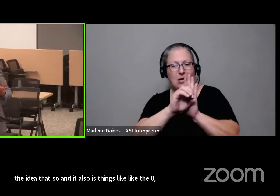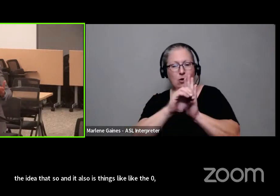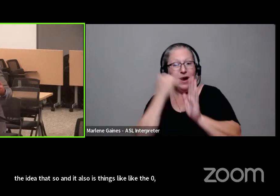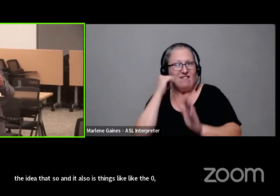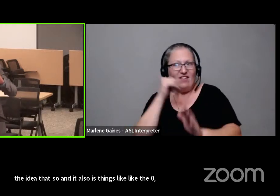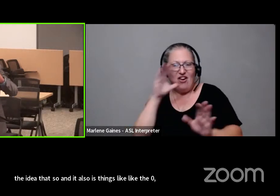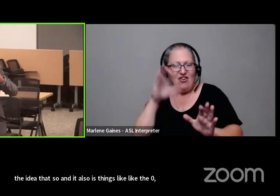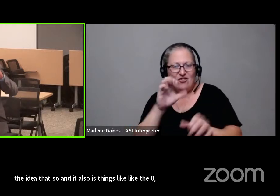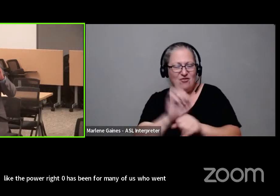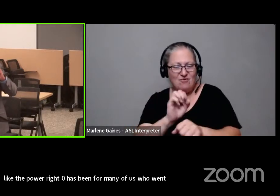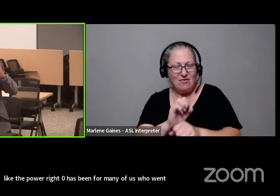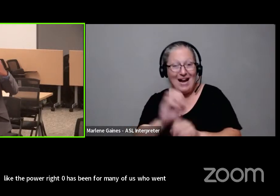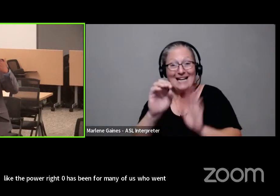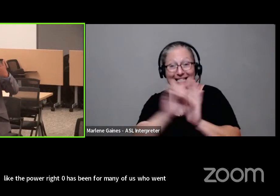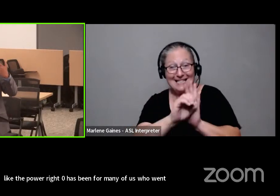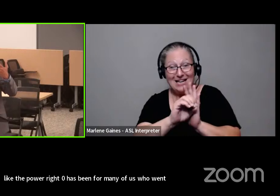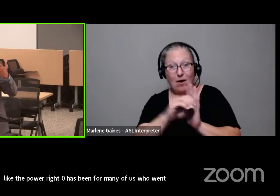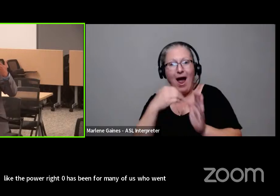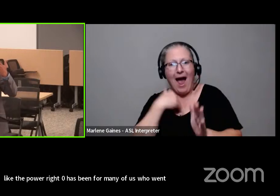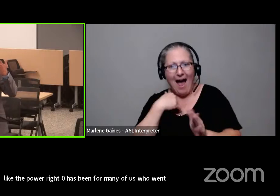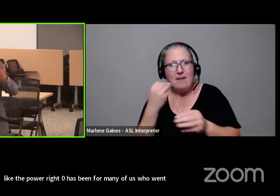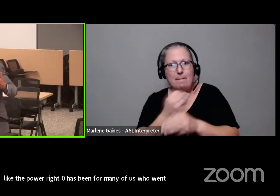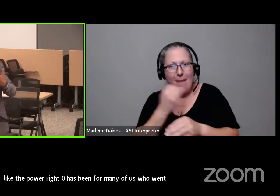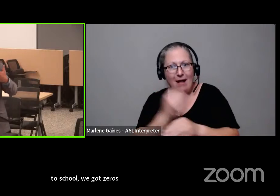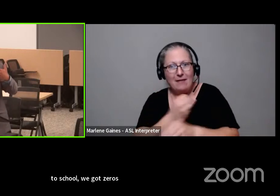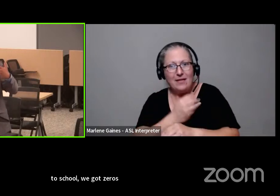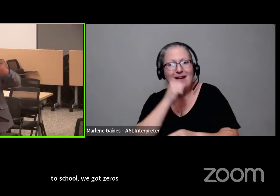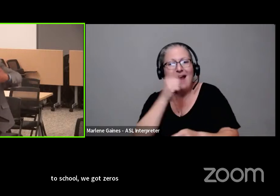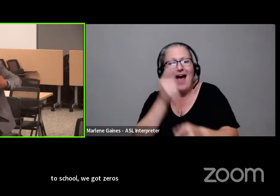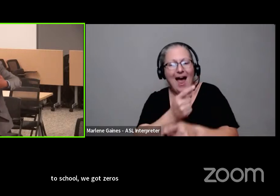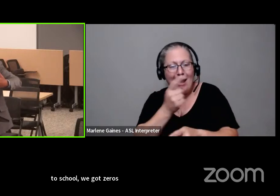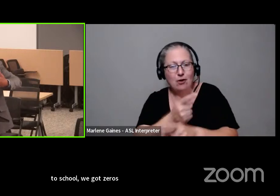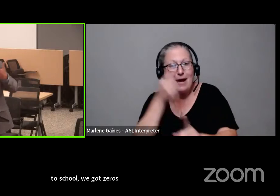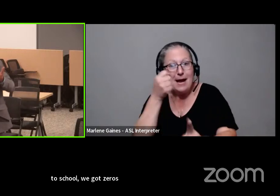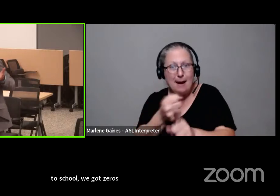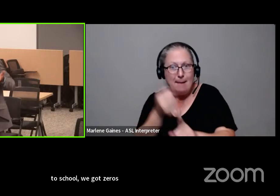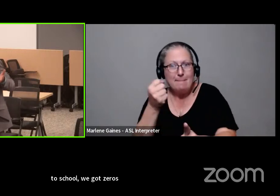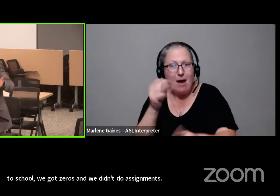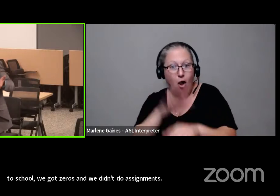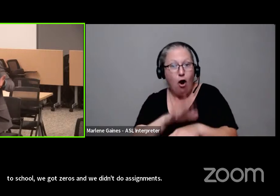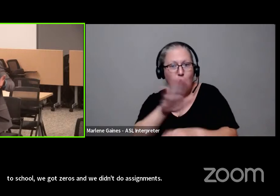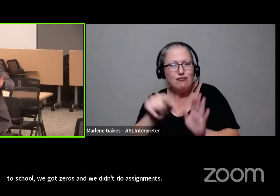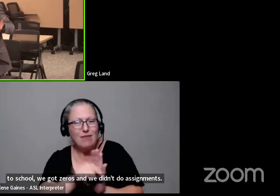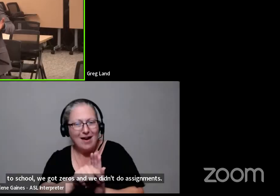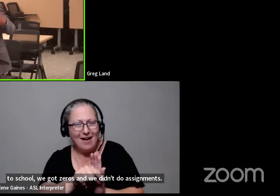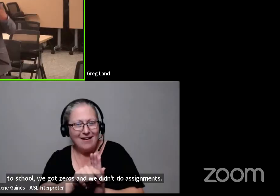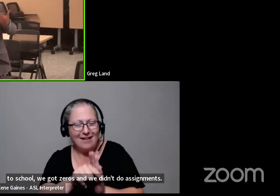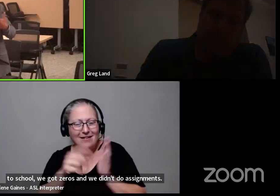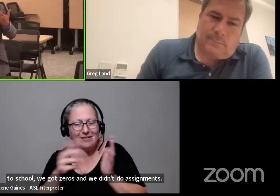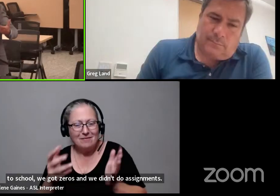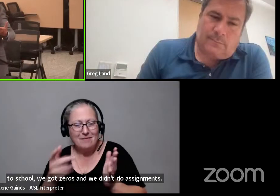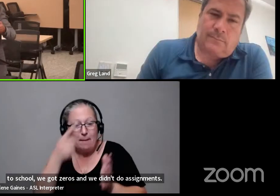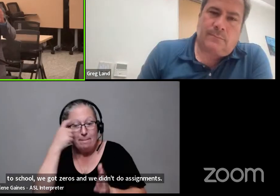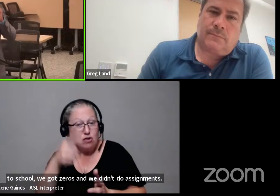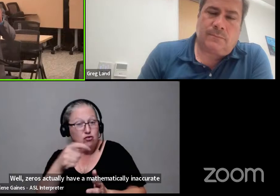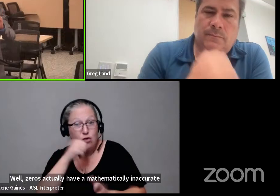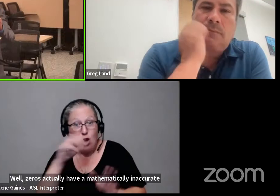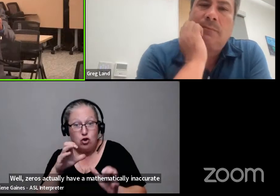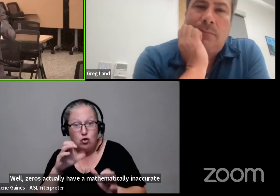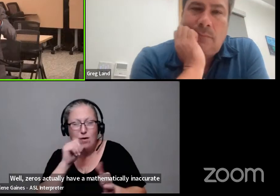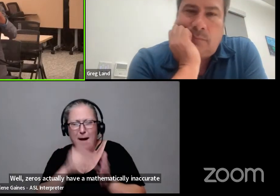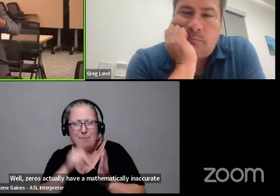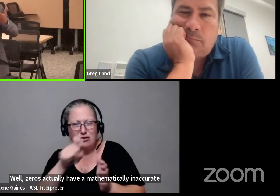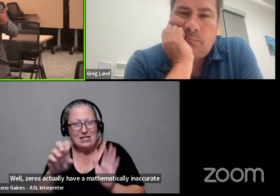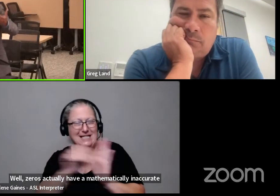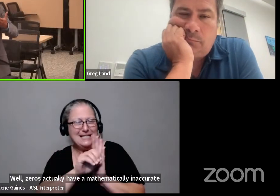do assignments. Well, zeros actually have a mathematically inaccurate impact on your grade. Just because you didn't do something doesn't mean you should get a